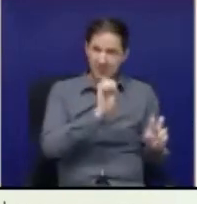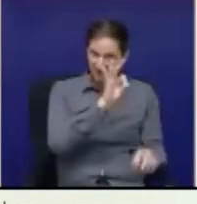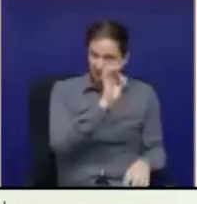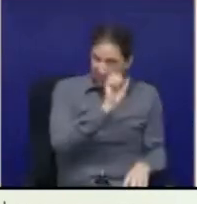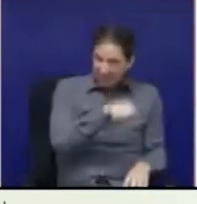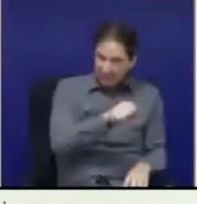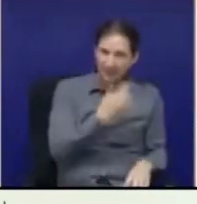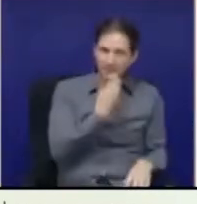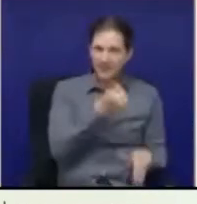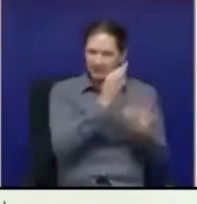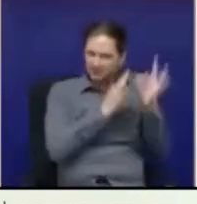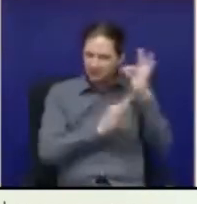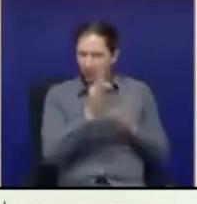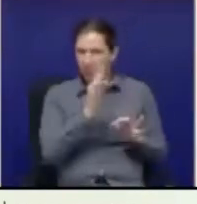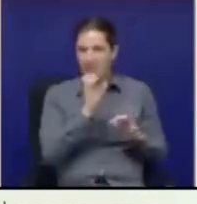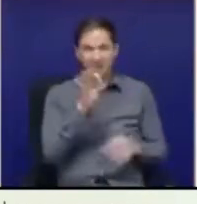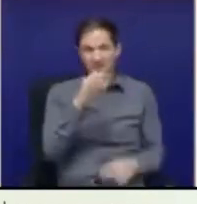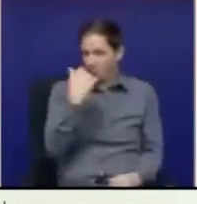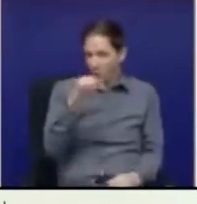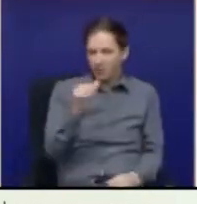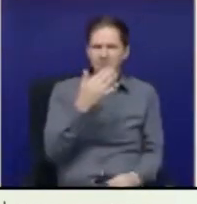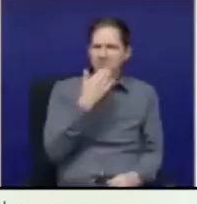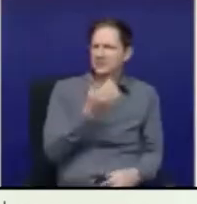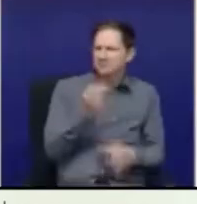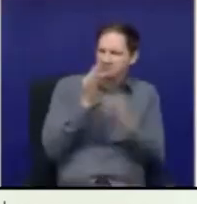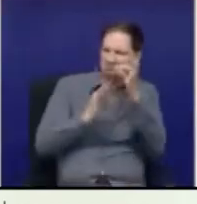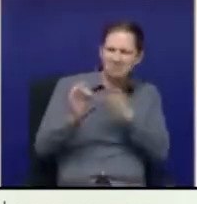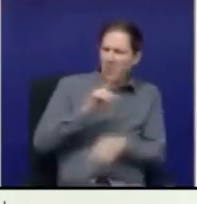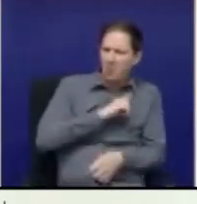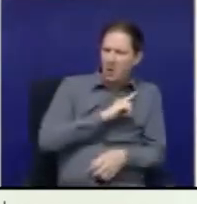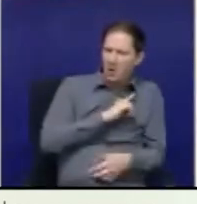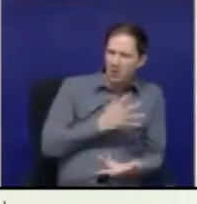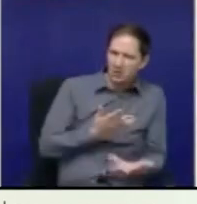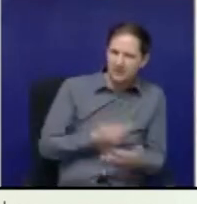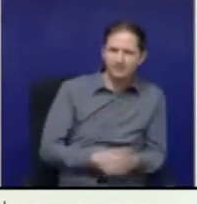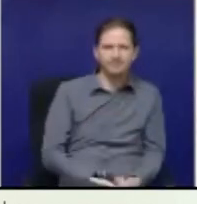the details. If not, why not? Thank you. Honourable Minister.